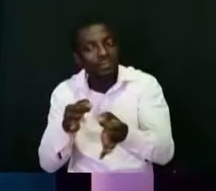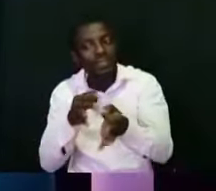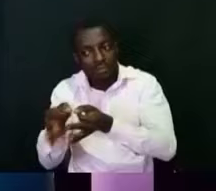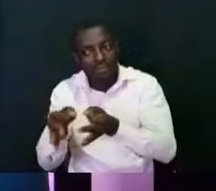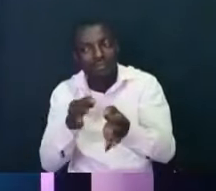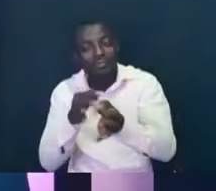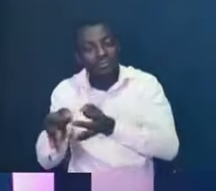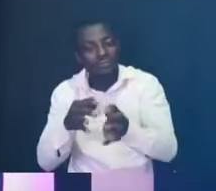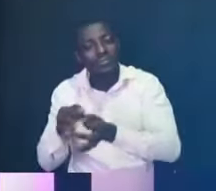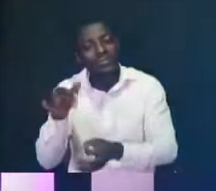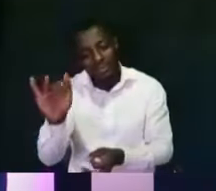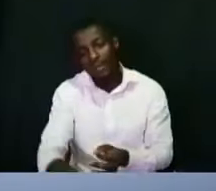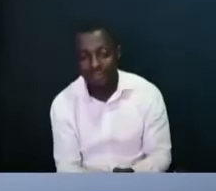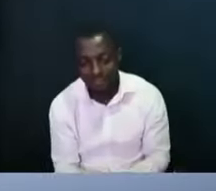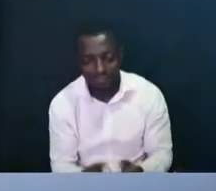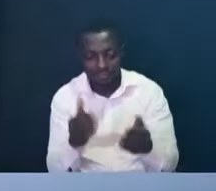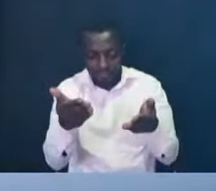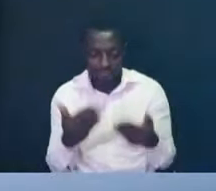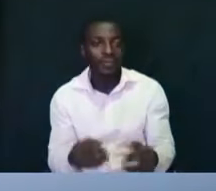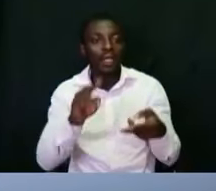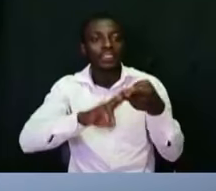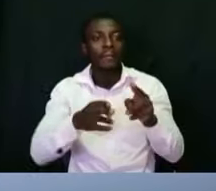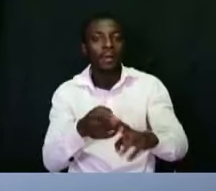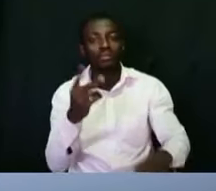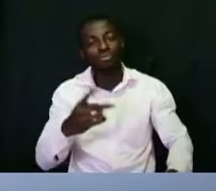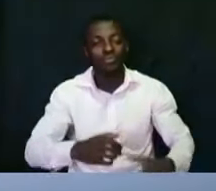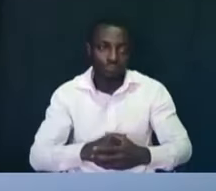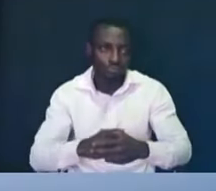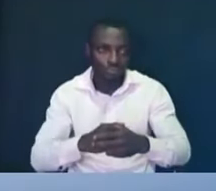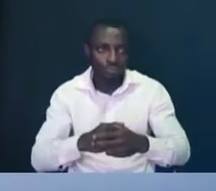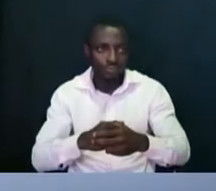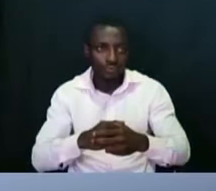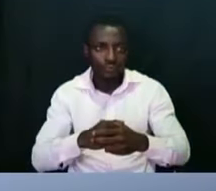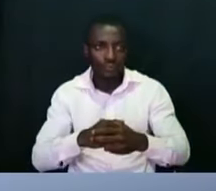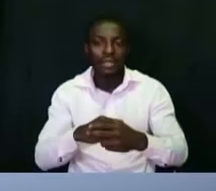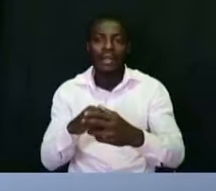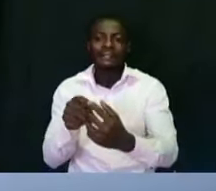presentation. Number two. Arguing persuasively.